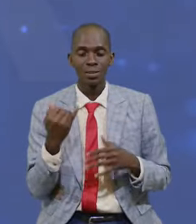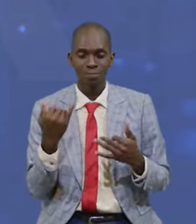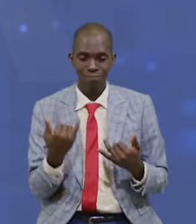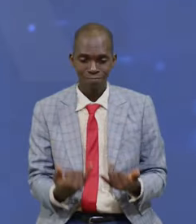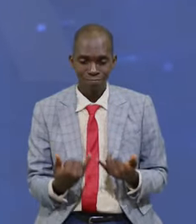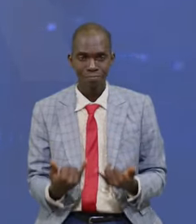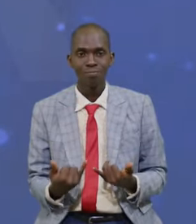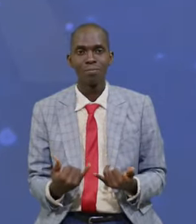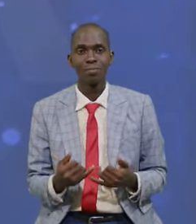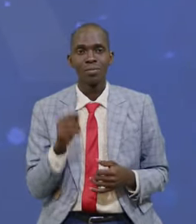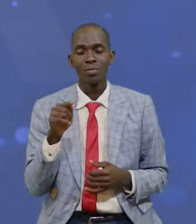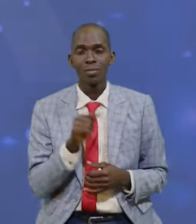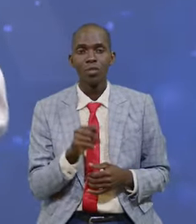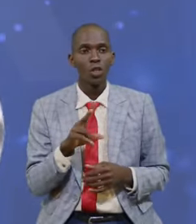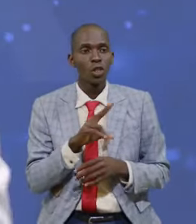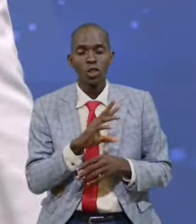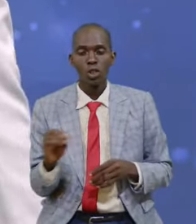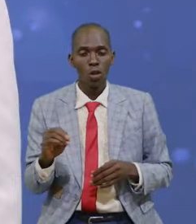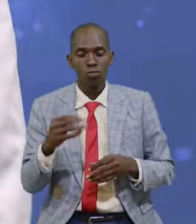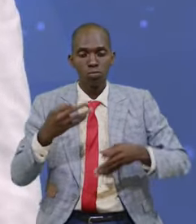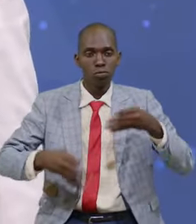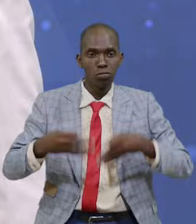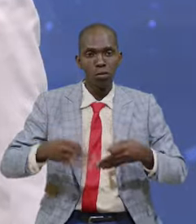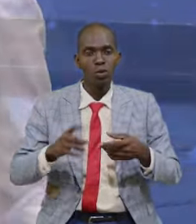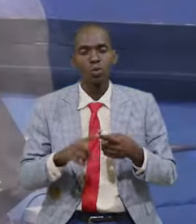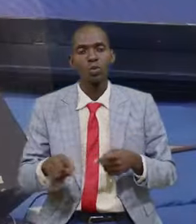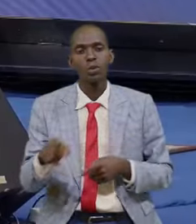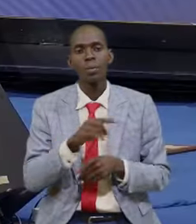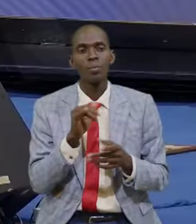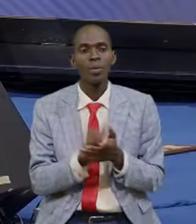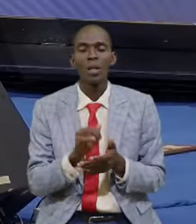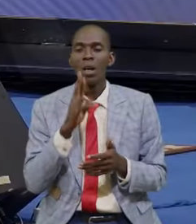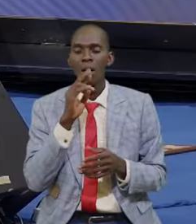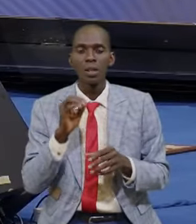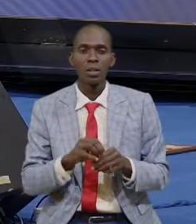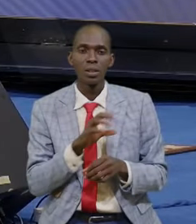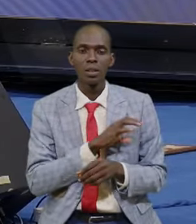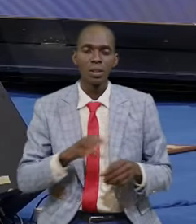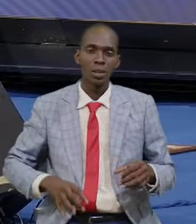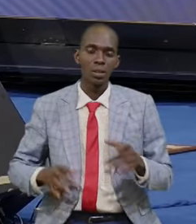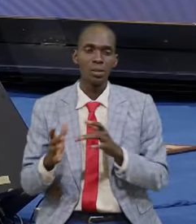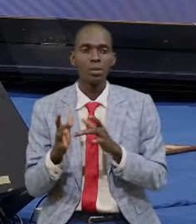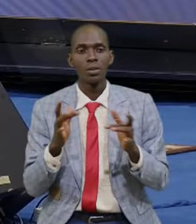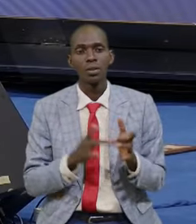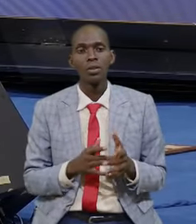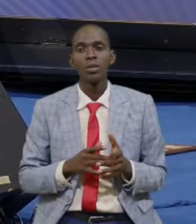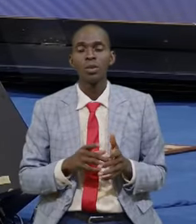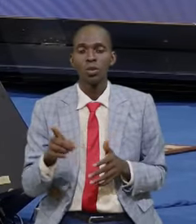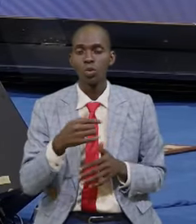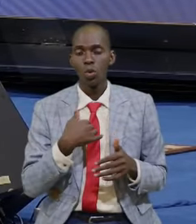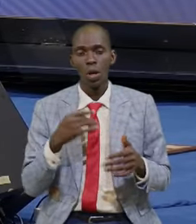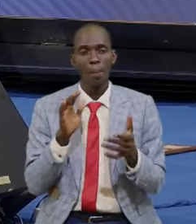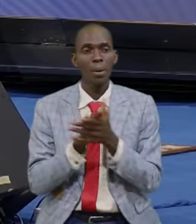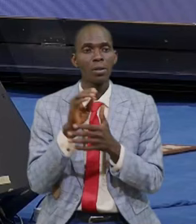no condemnation to them which are in Christ Jesus. They have believed on the Lord